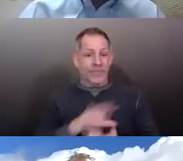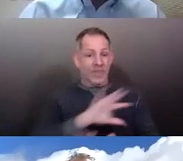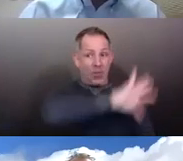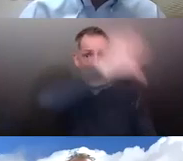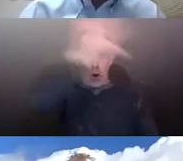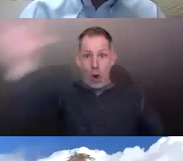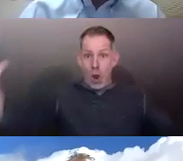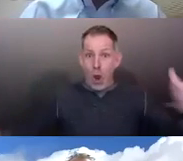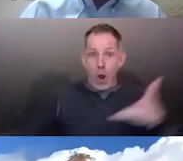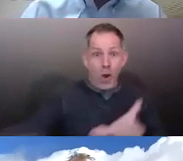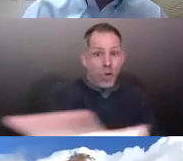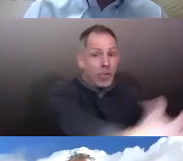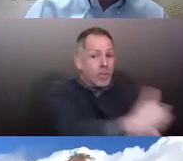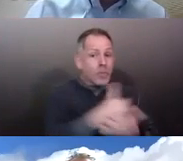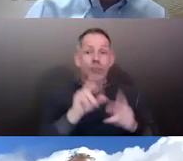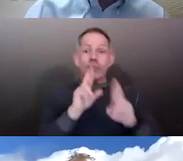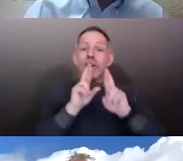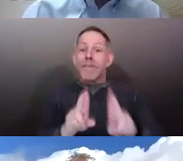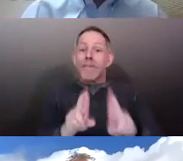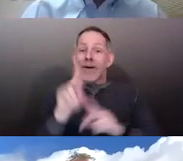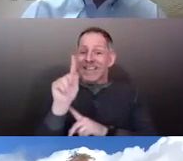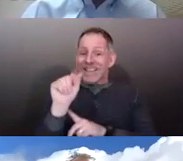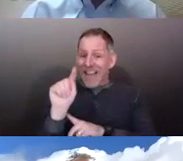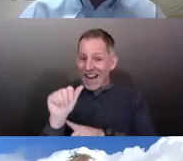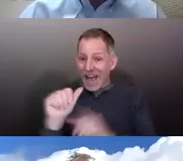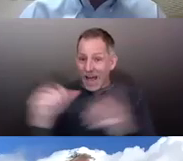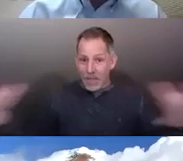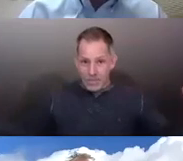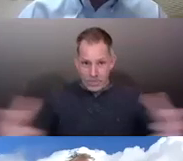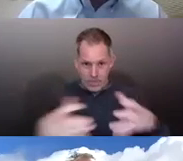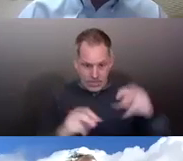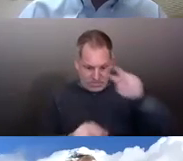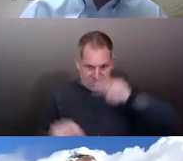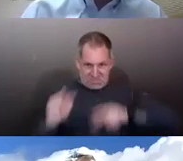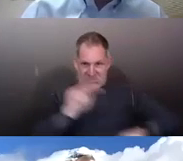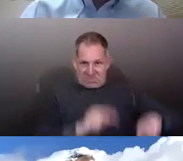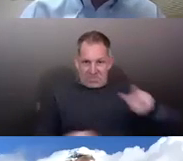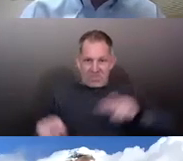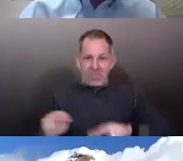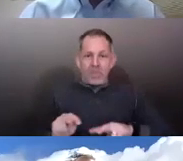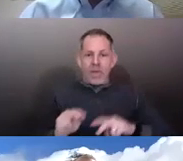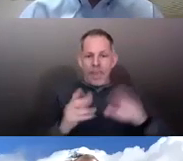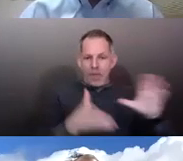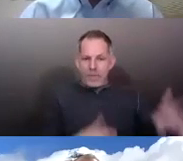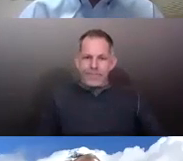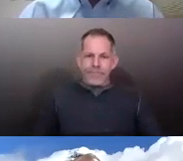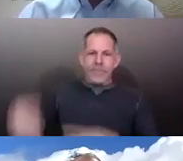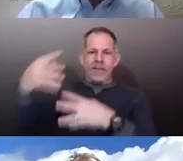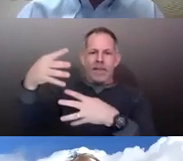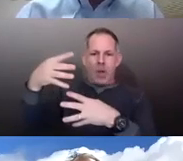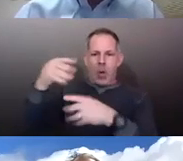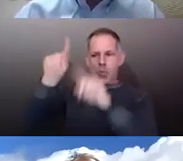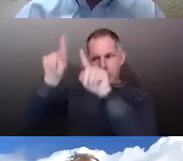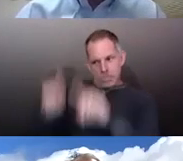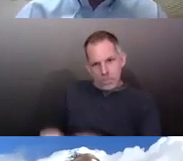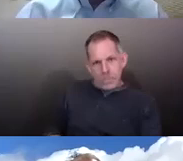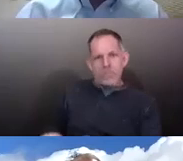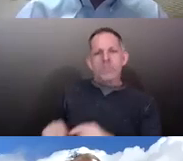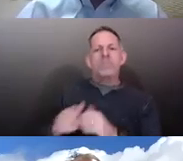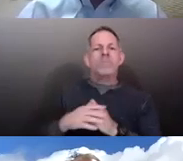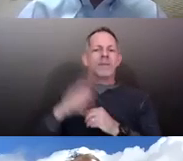got the information about being isolated. They know when it's okay to come out. They know what to do. If they don't have a place